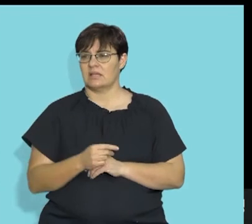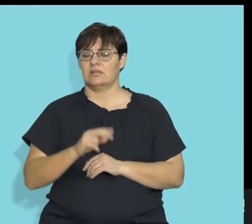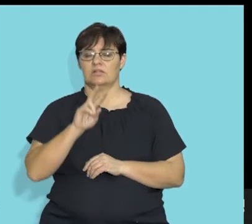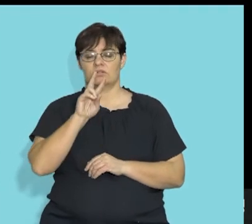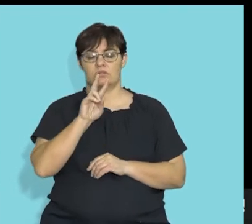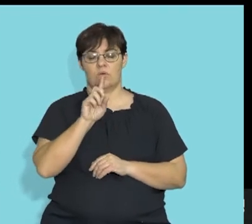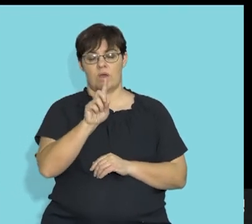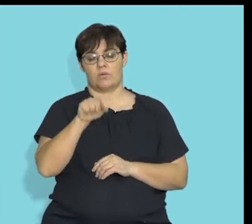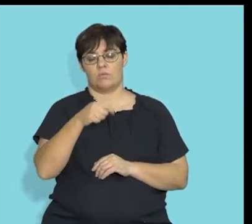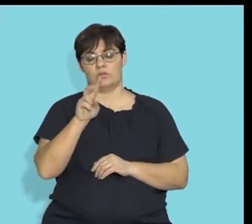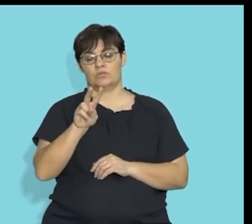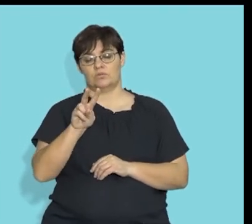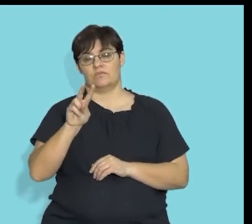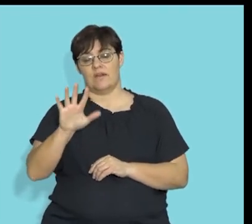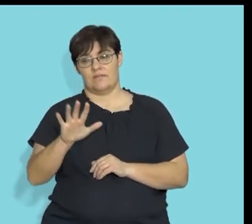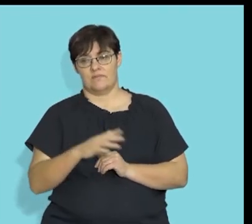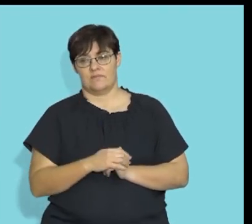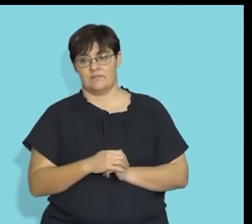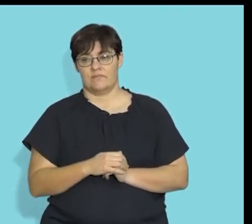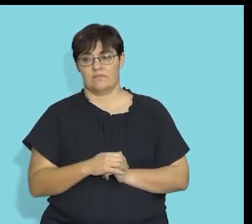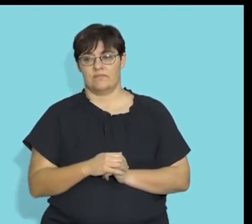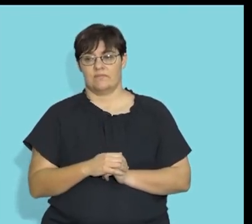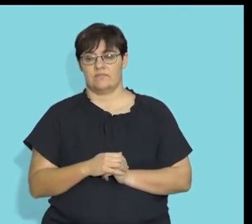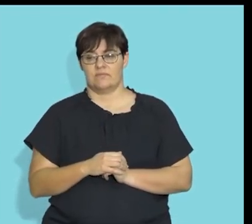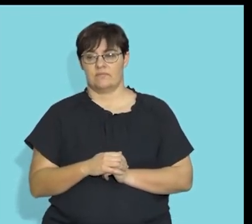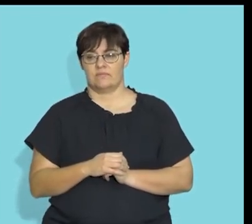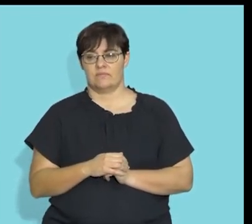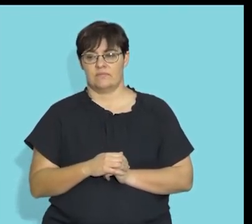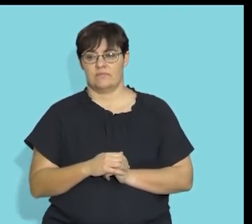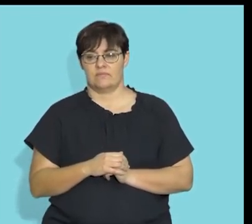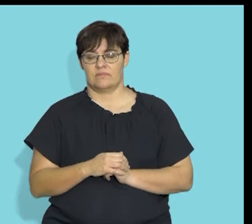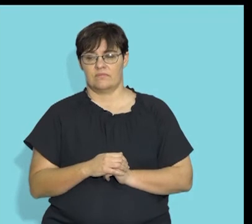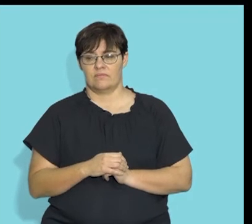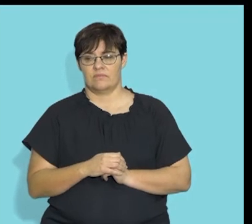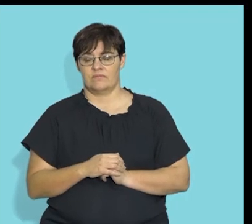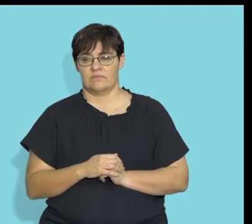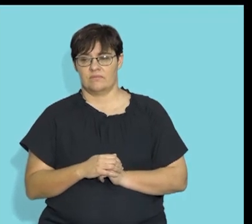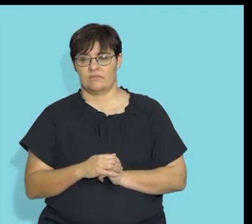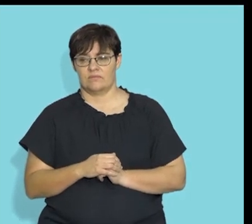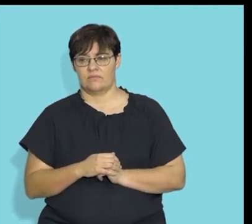second decimal place, 1.25.